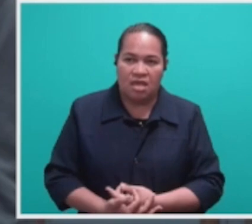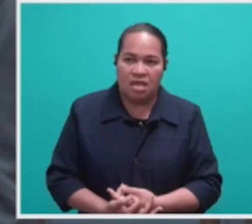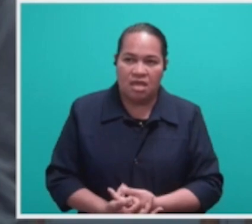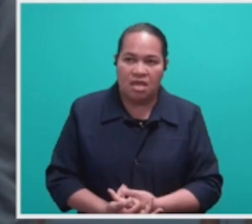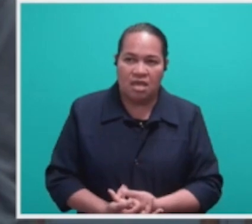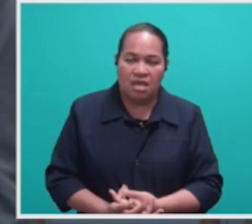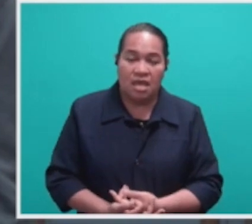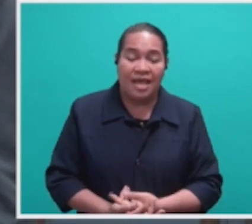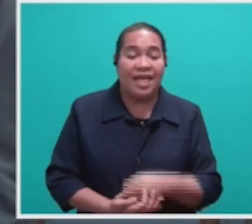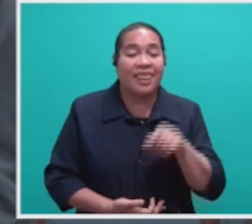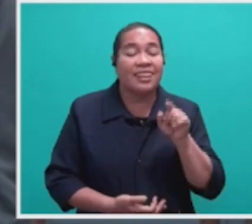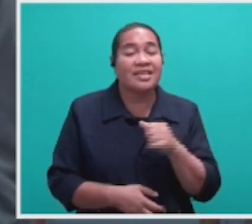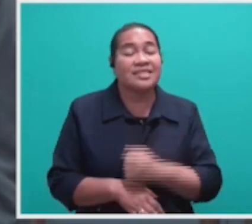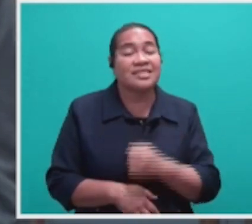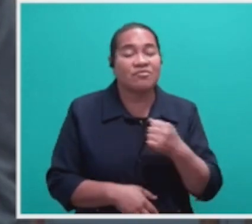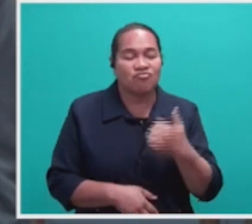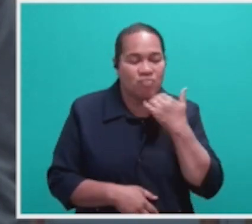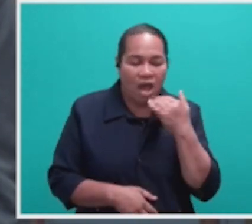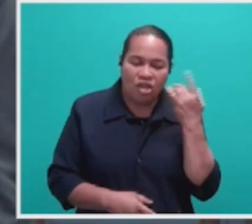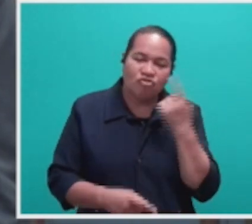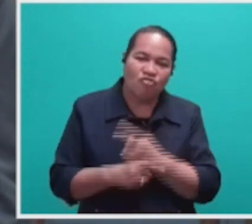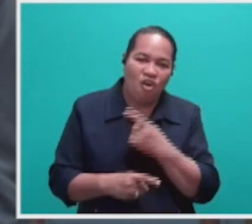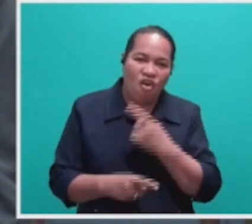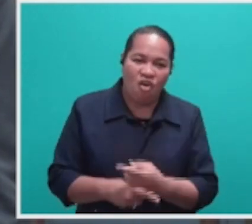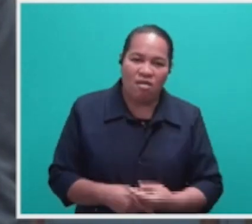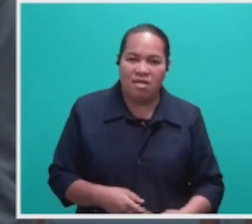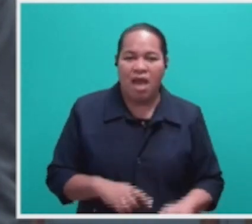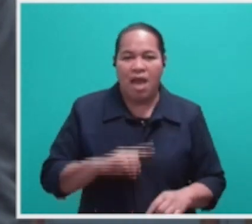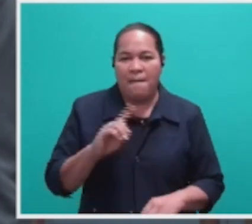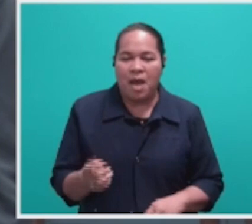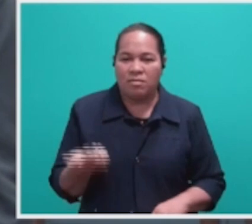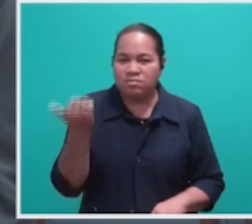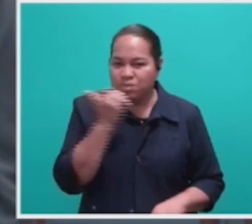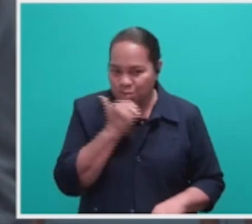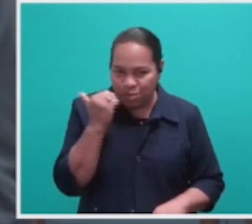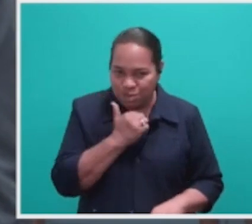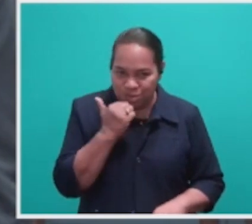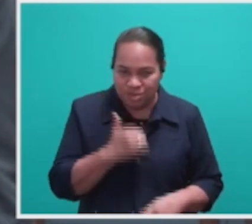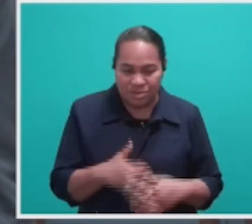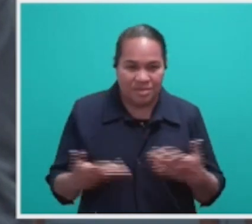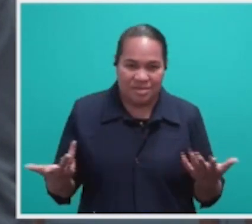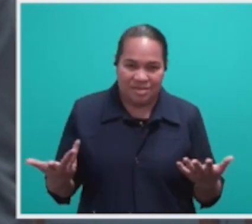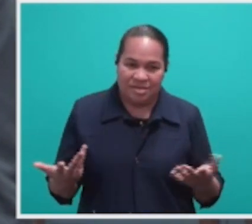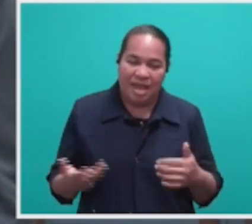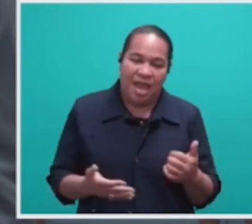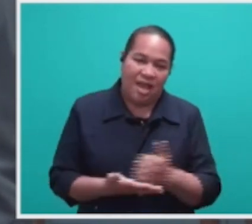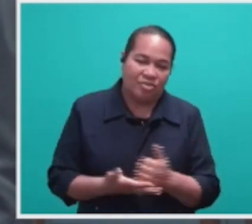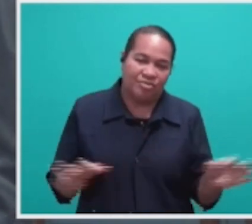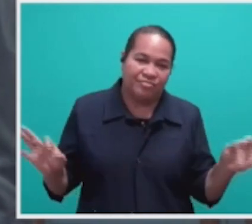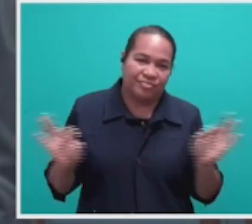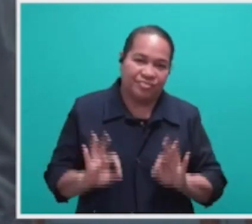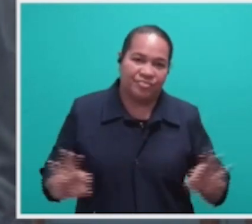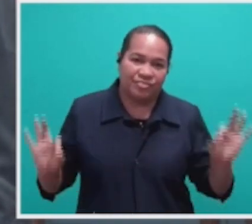This is a government that's full of talk, Mr. Speaker, sir, the previous government, a lot of hot air, again, no action. Just